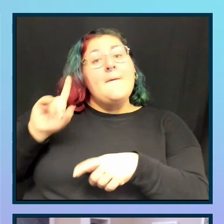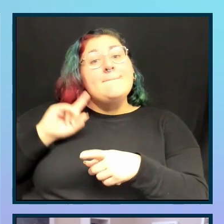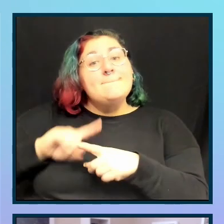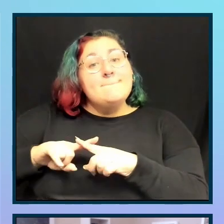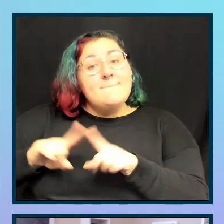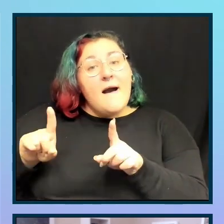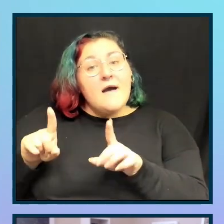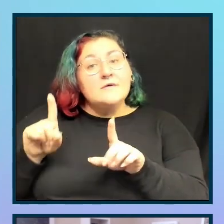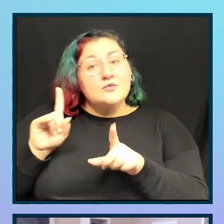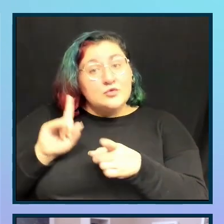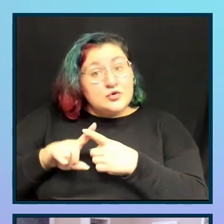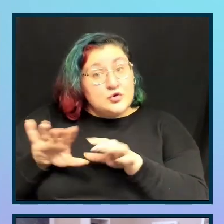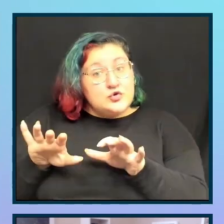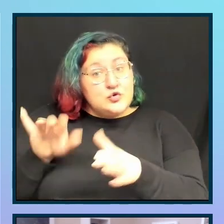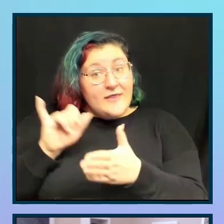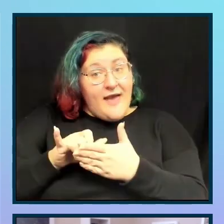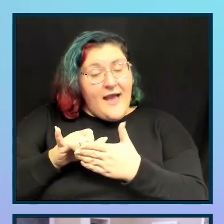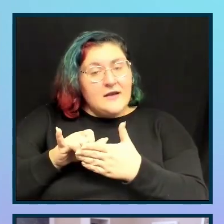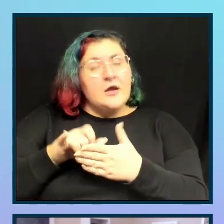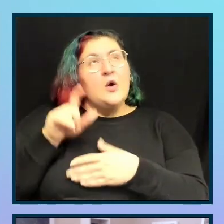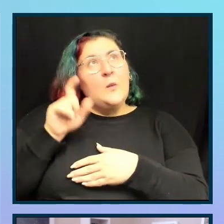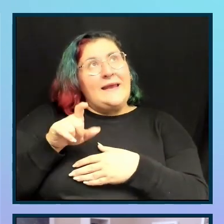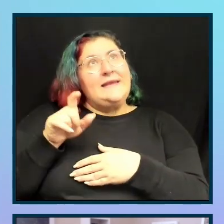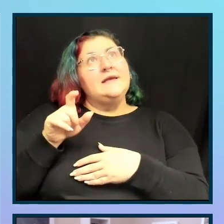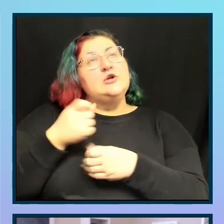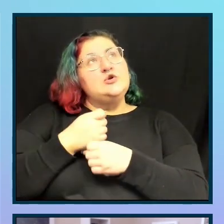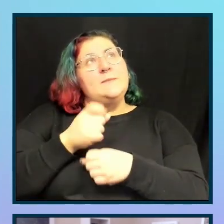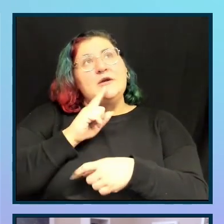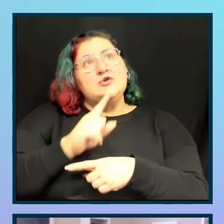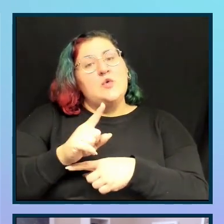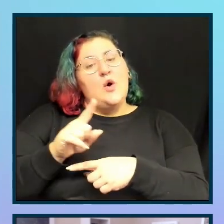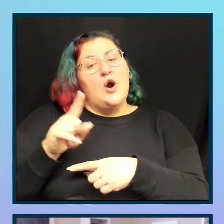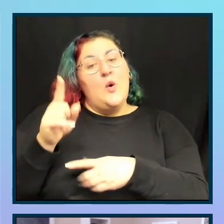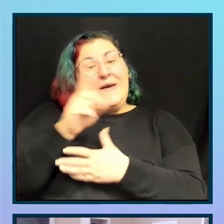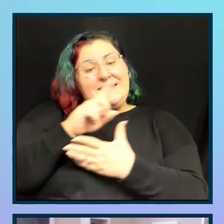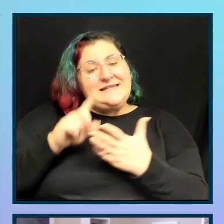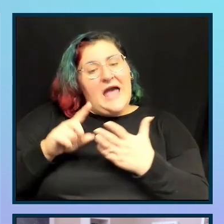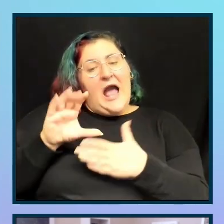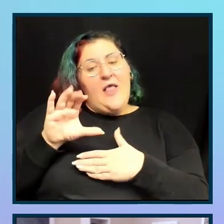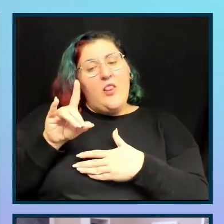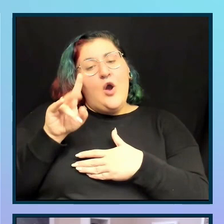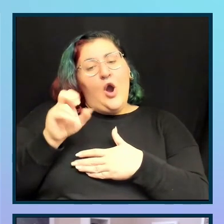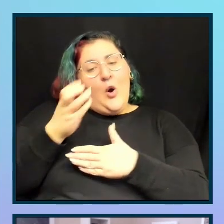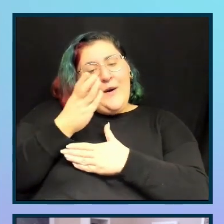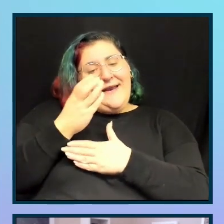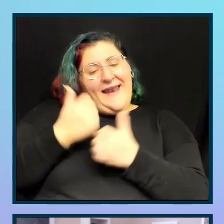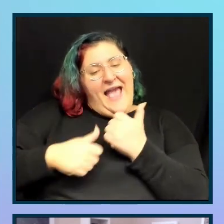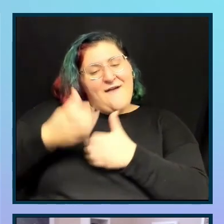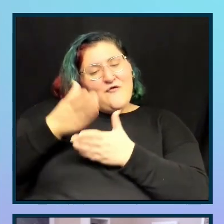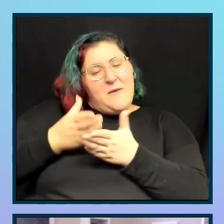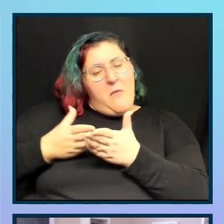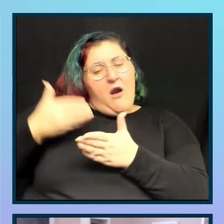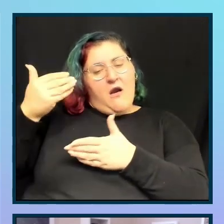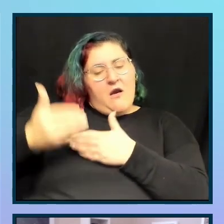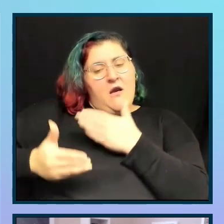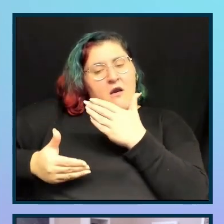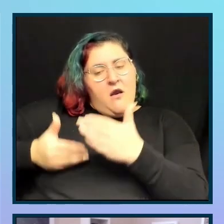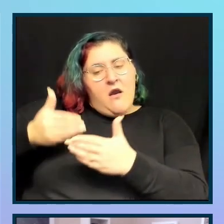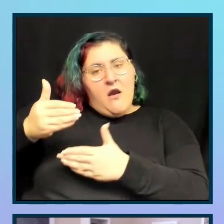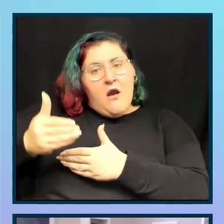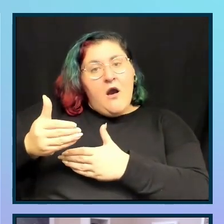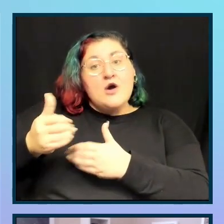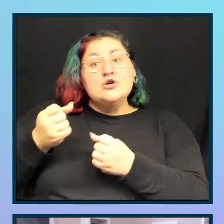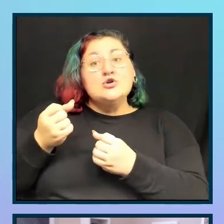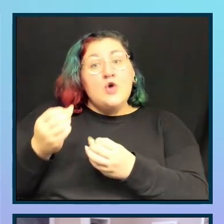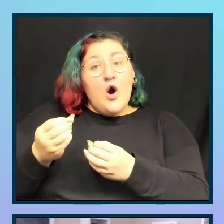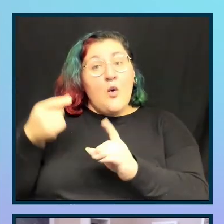that co-design is happening in every stage, and that all of these things are happening so that